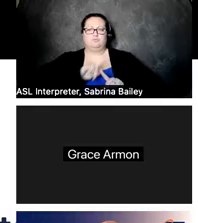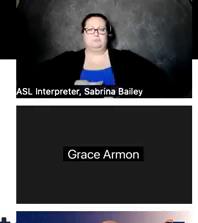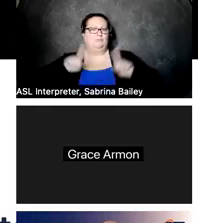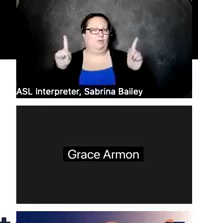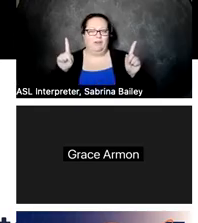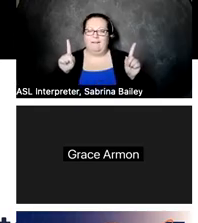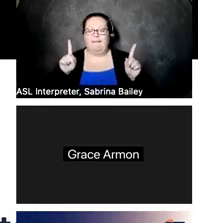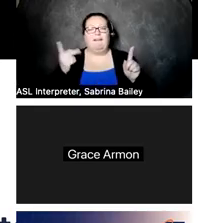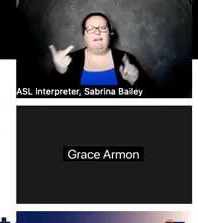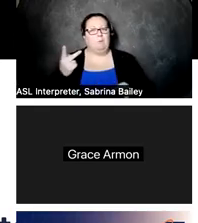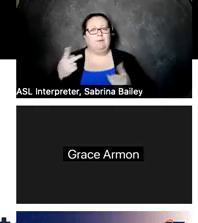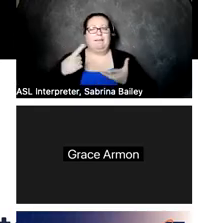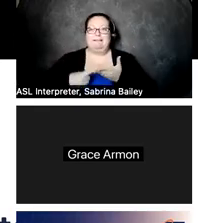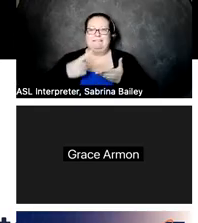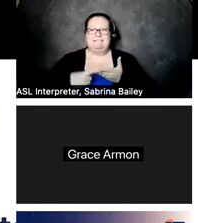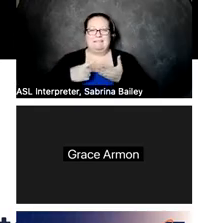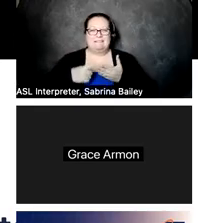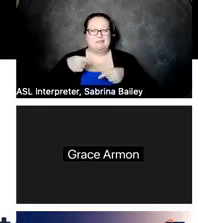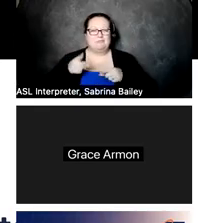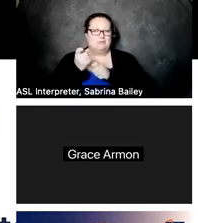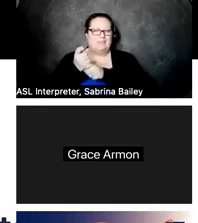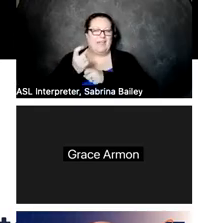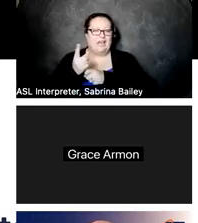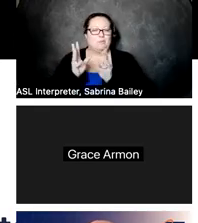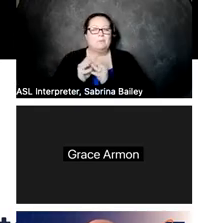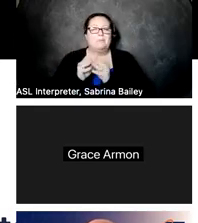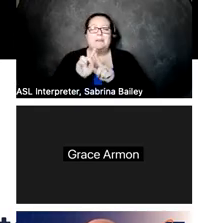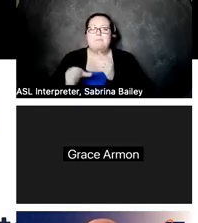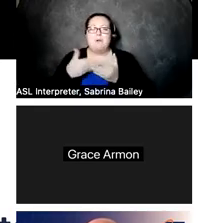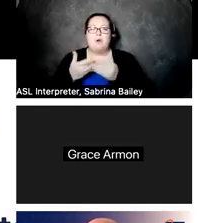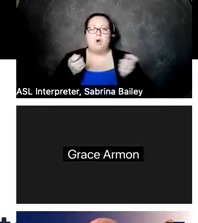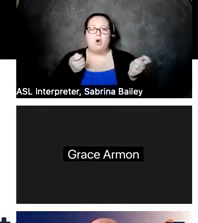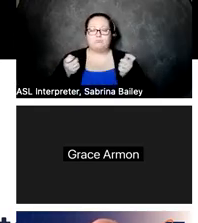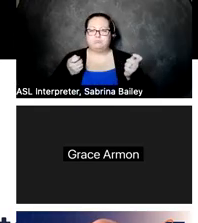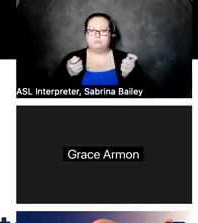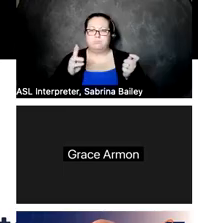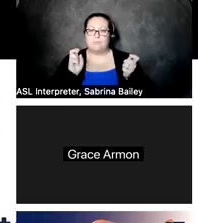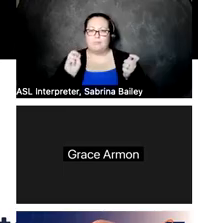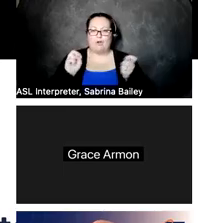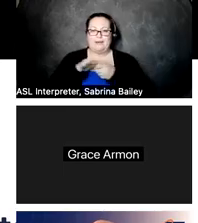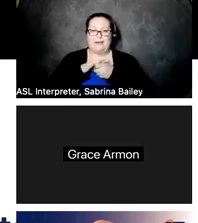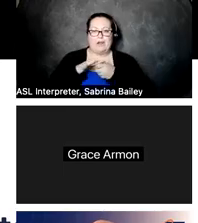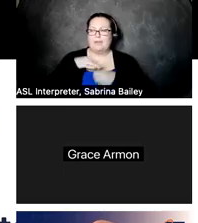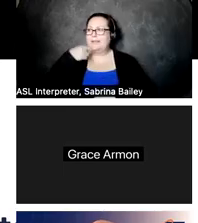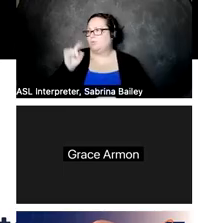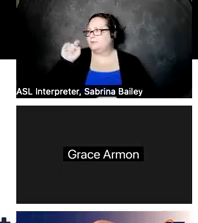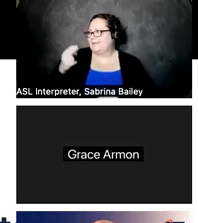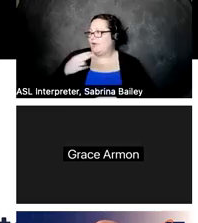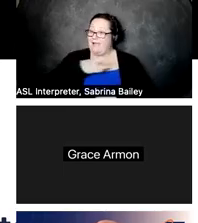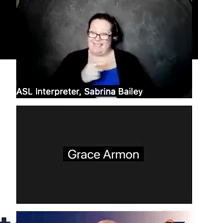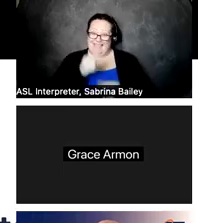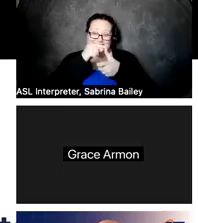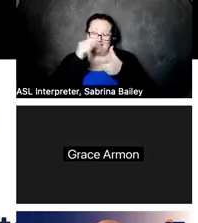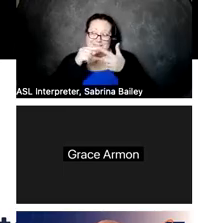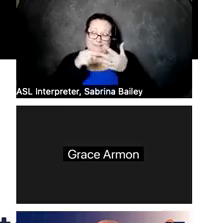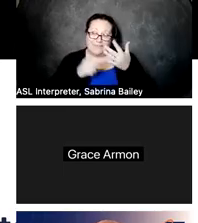We kind of talked about it in the annual meeting, but all the control kind of came to Barton. He was able to tell Tara about what he likes, the games, the